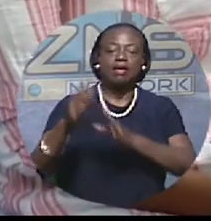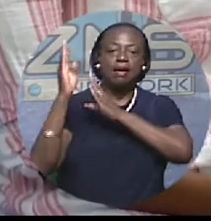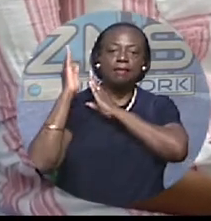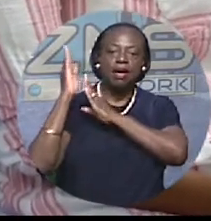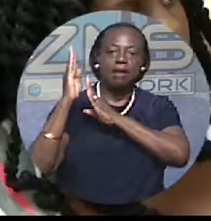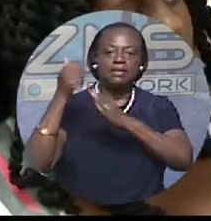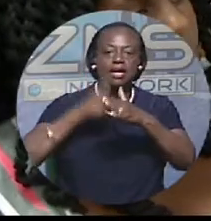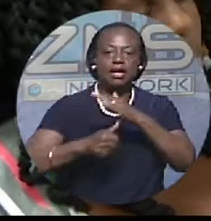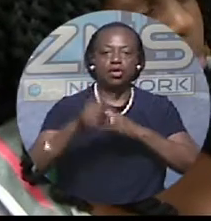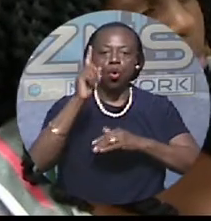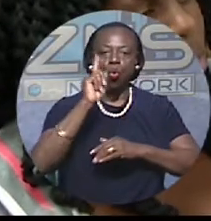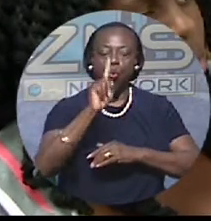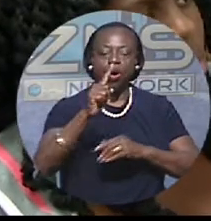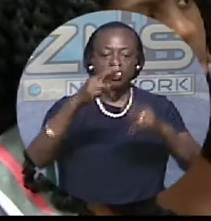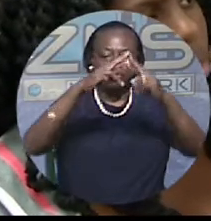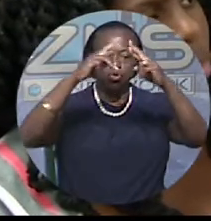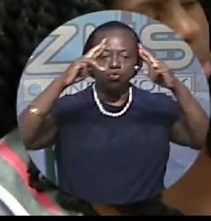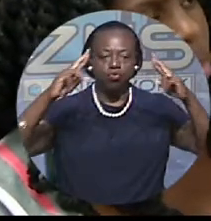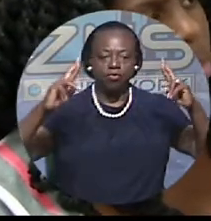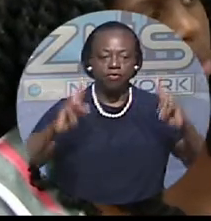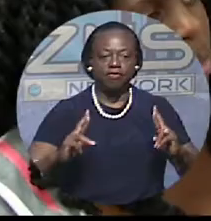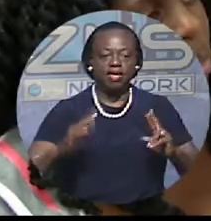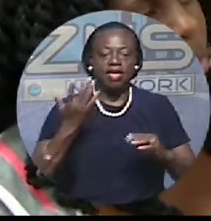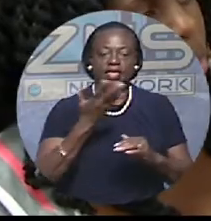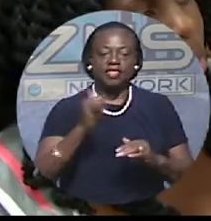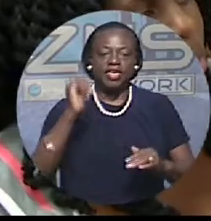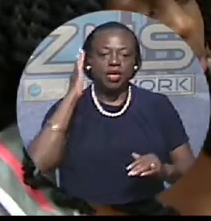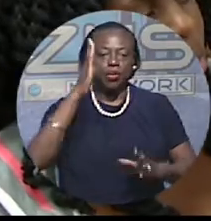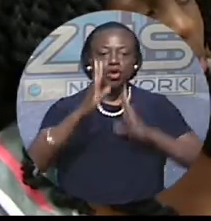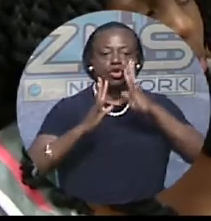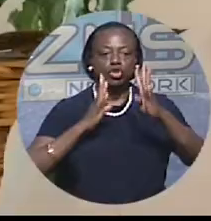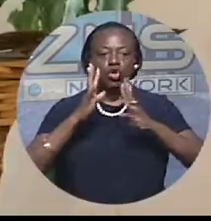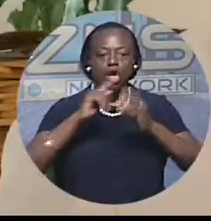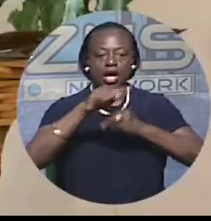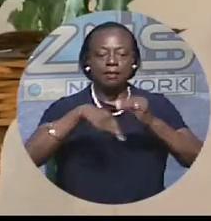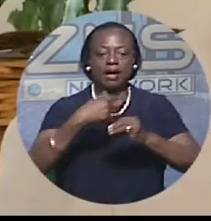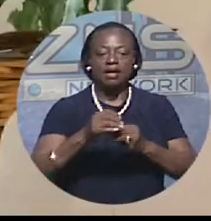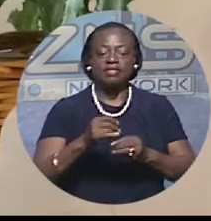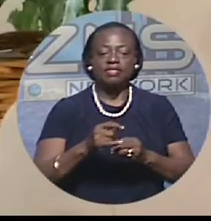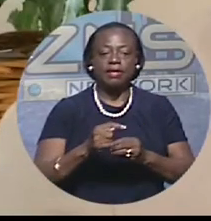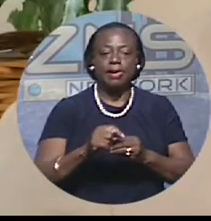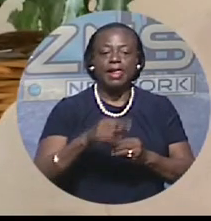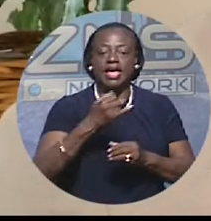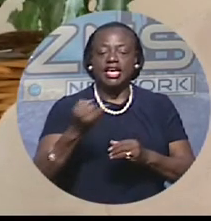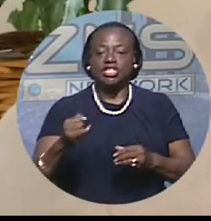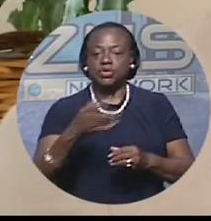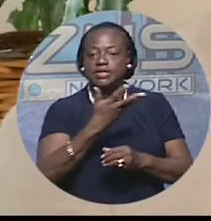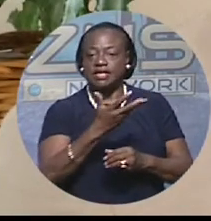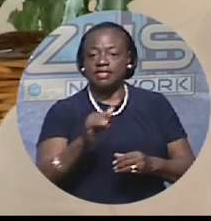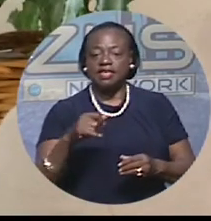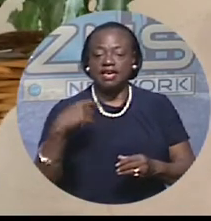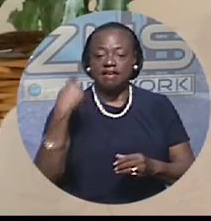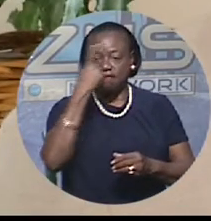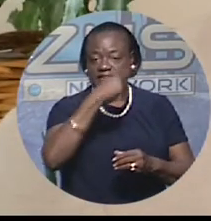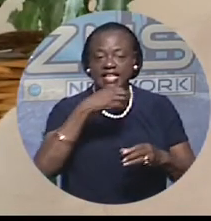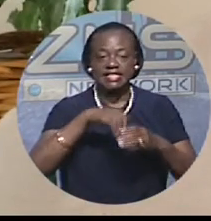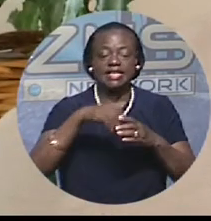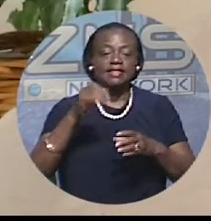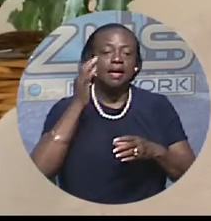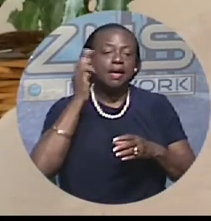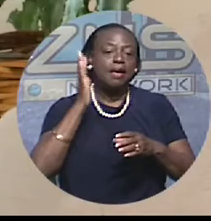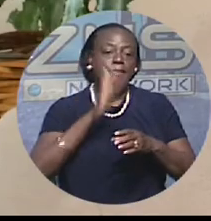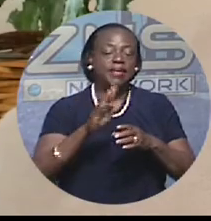roof. They will collaborate about issues they face in the beekeeping industry, as well as move